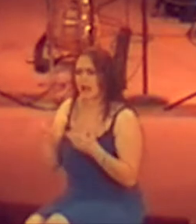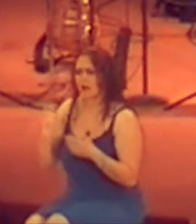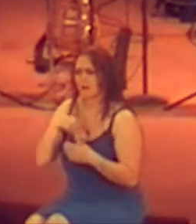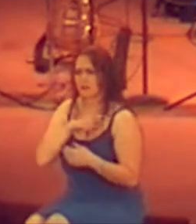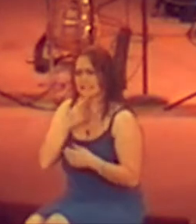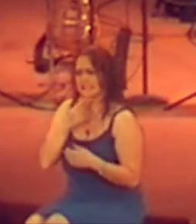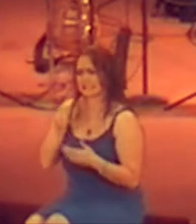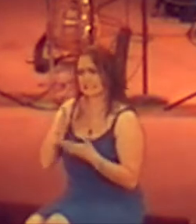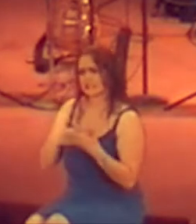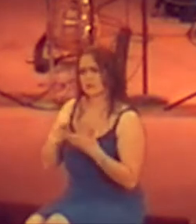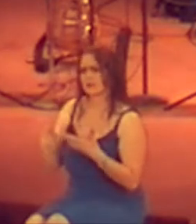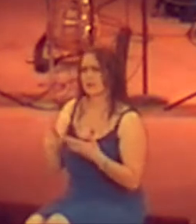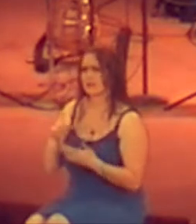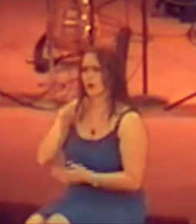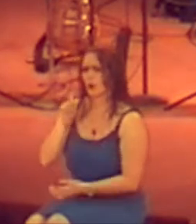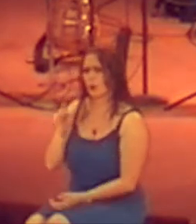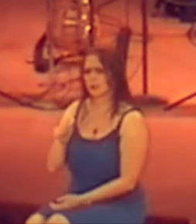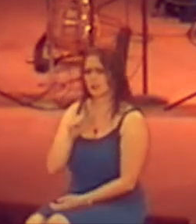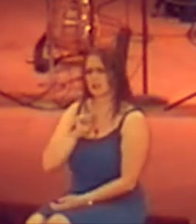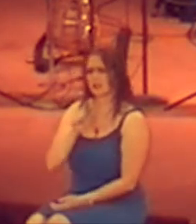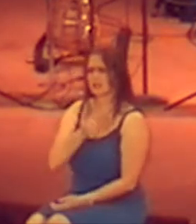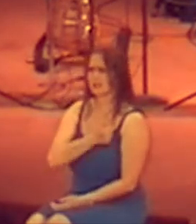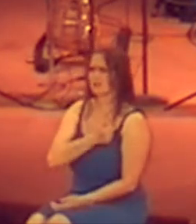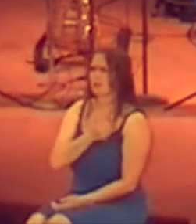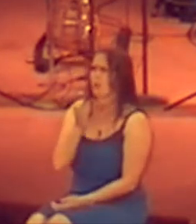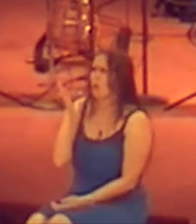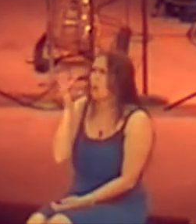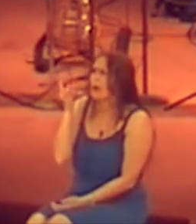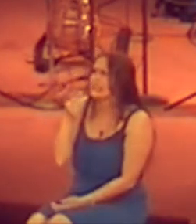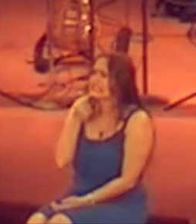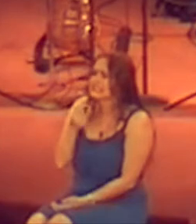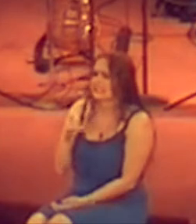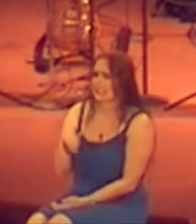from? Why did I say that?